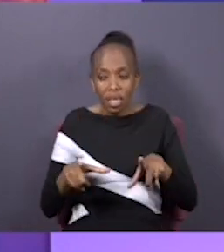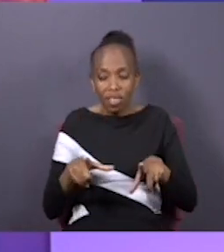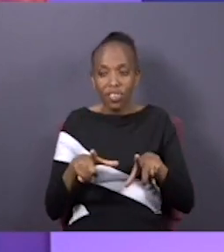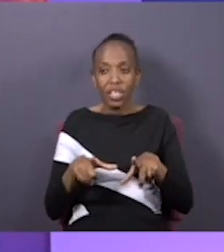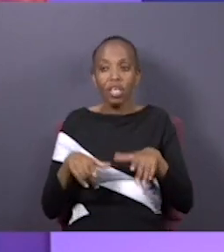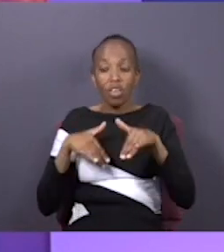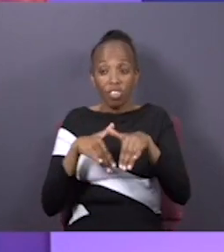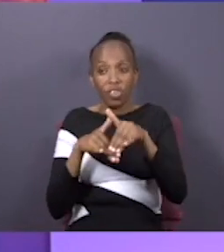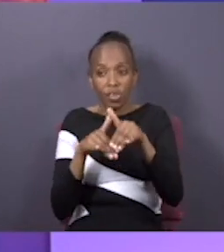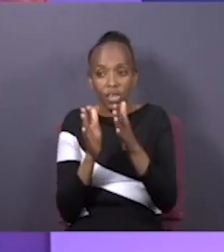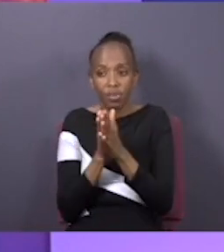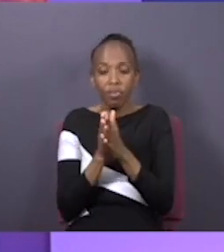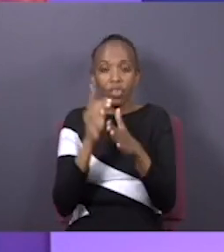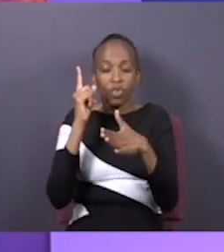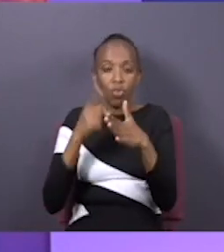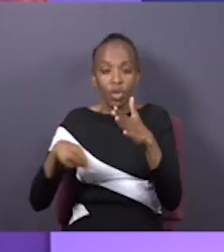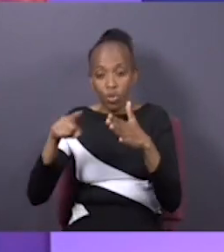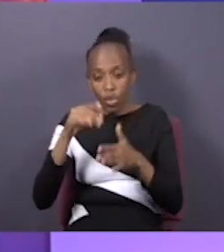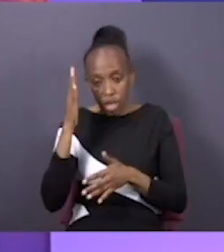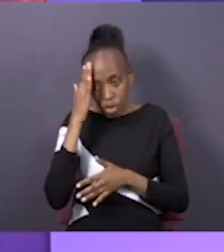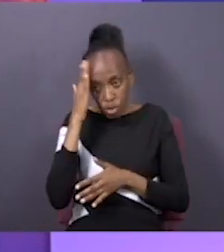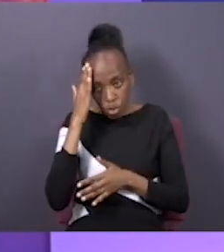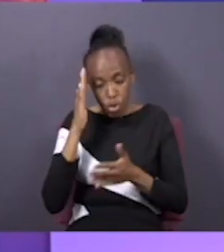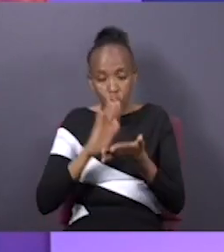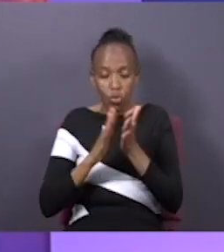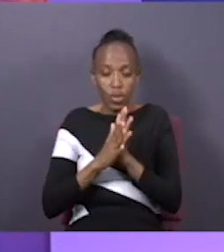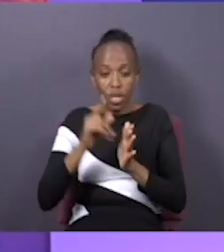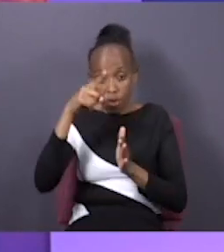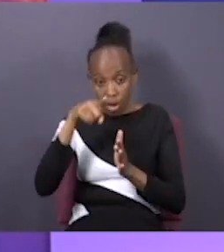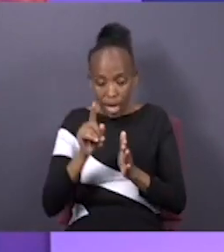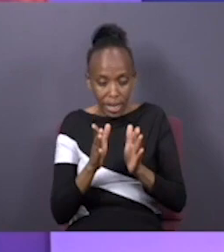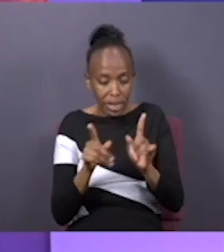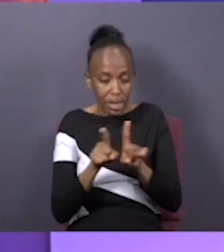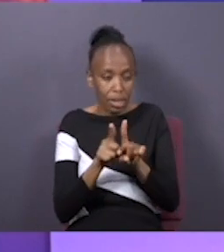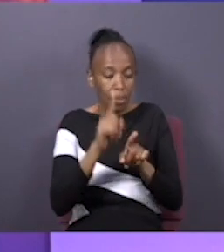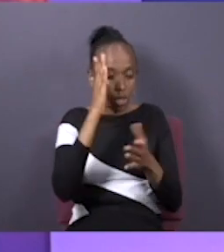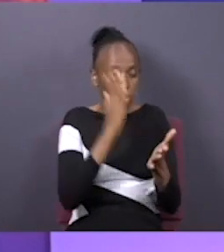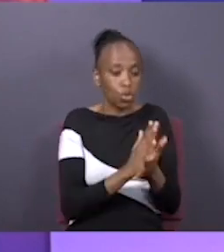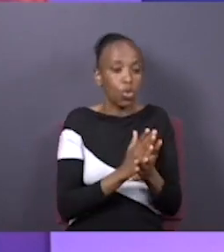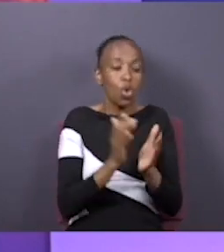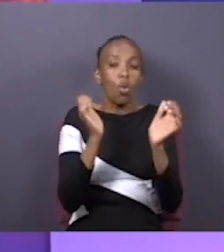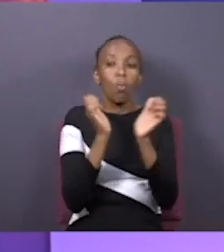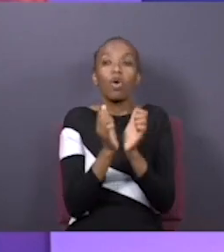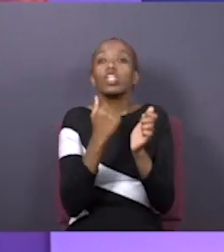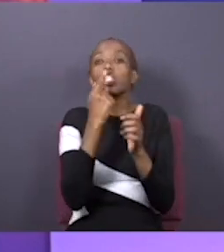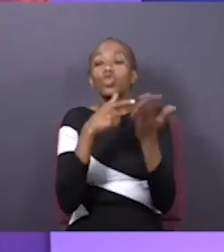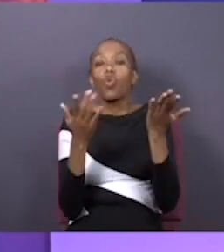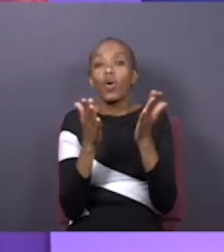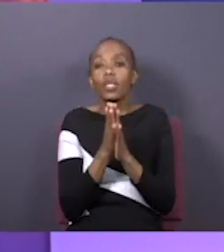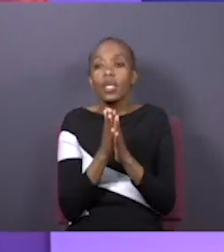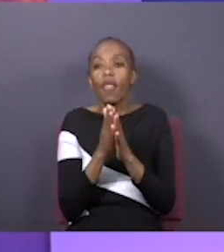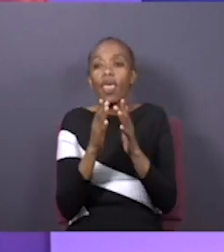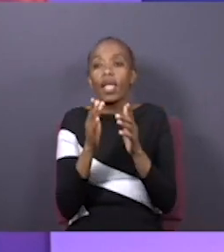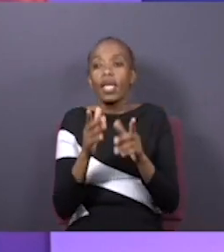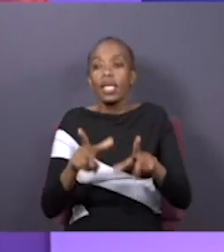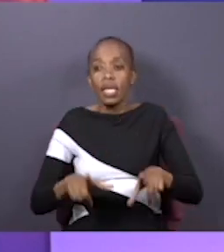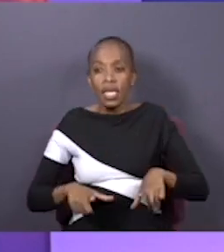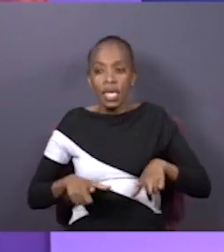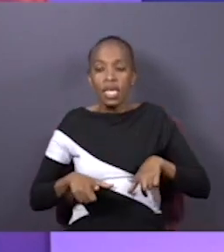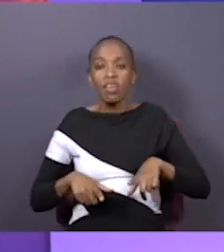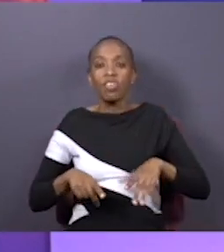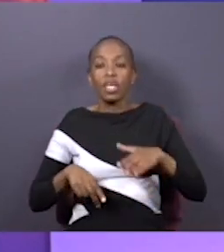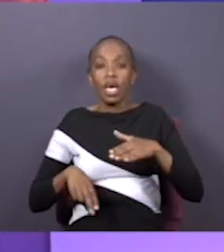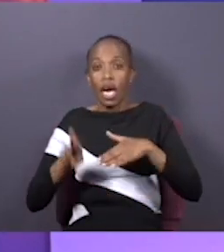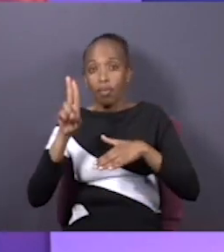living according to what we already know to be right and to be true. Paul puts it this way: live up to